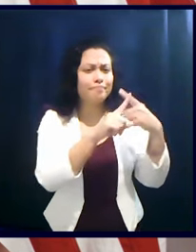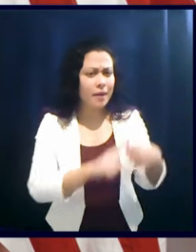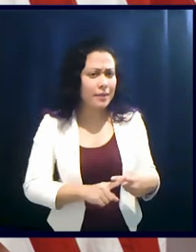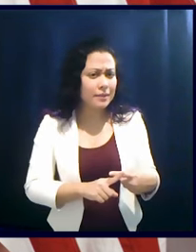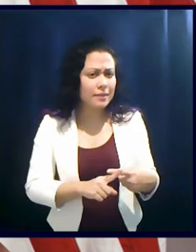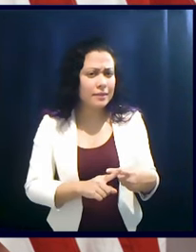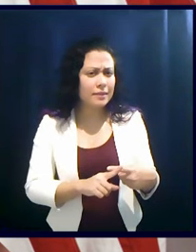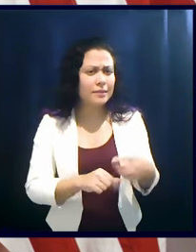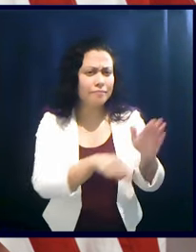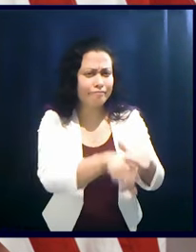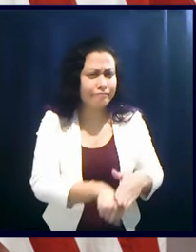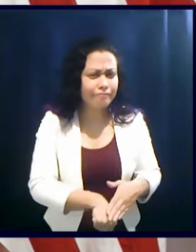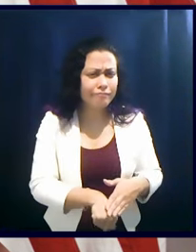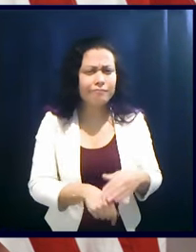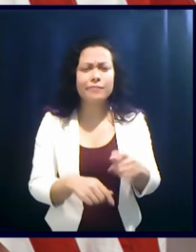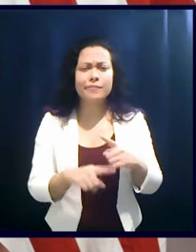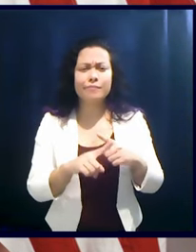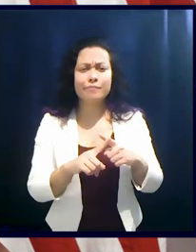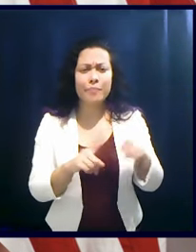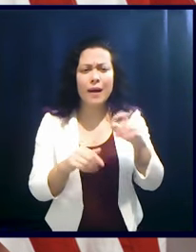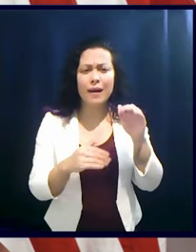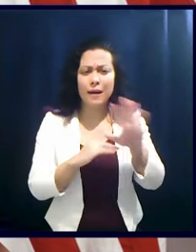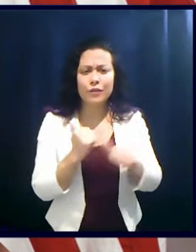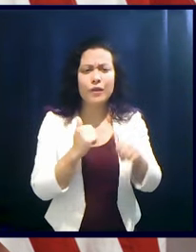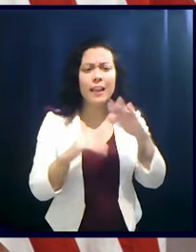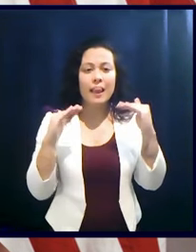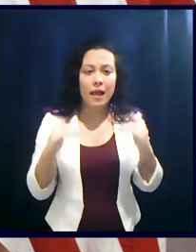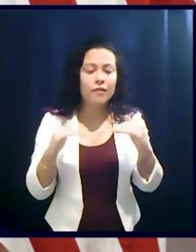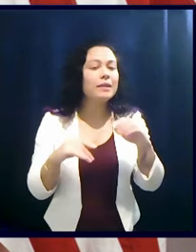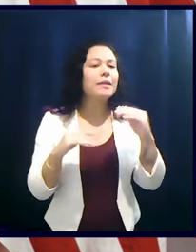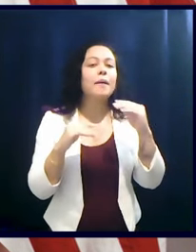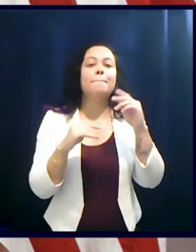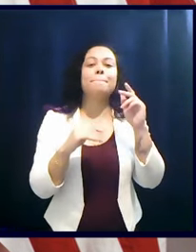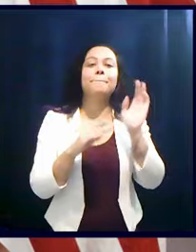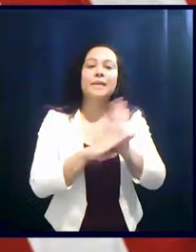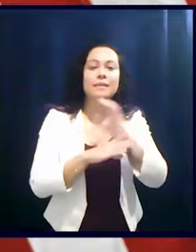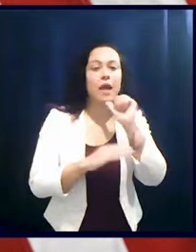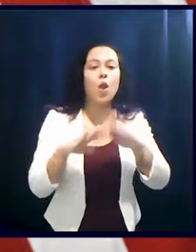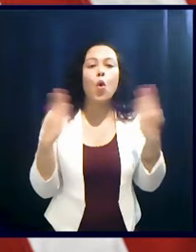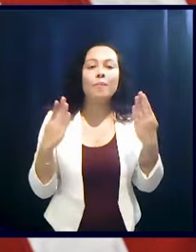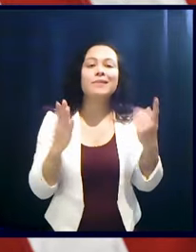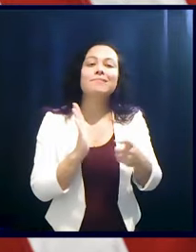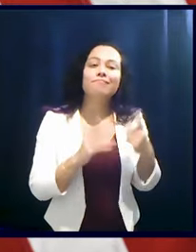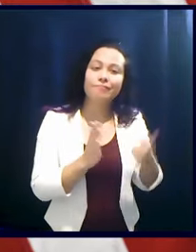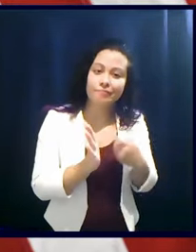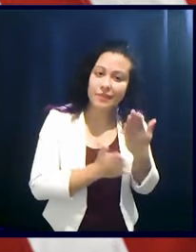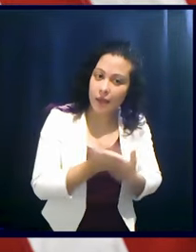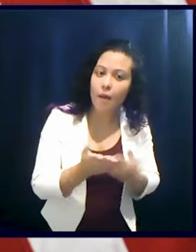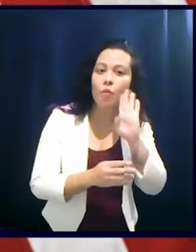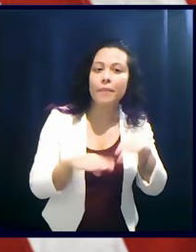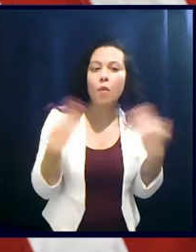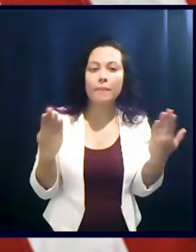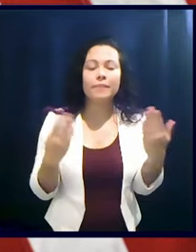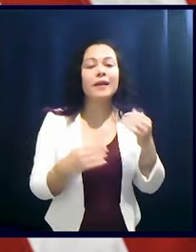optiously cautious-mystic. Under this current level, businesses are maybe not reopened, except for some. But if we all follow